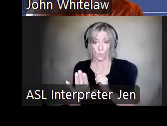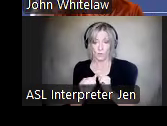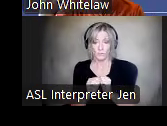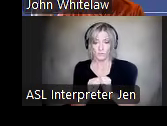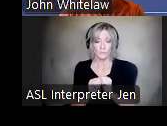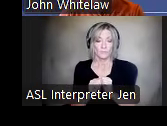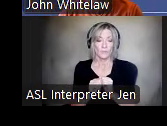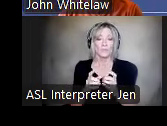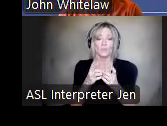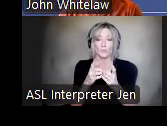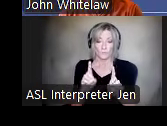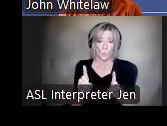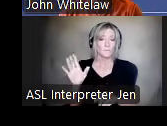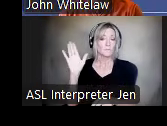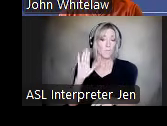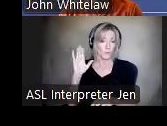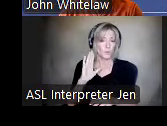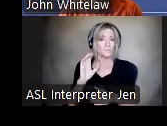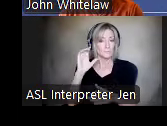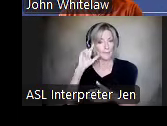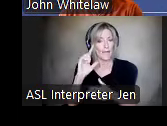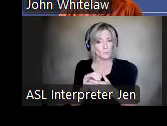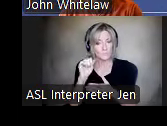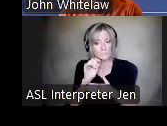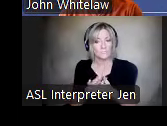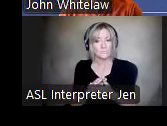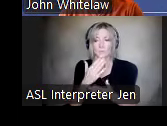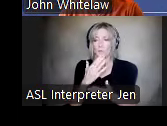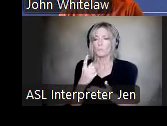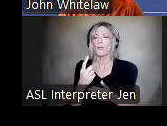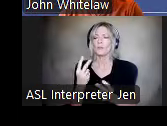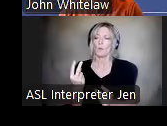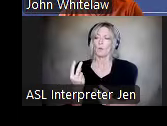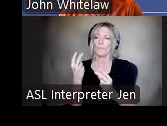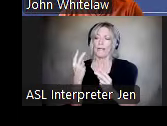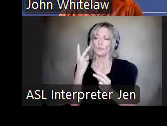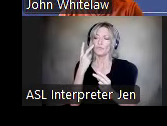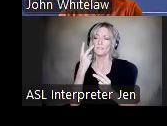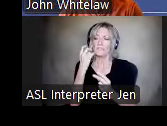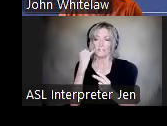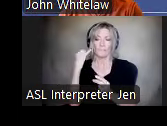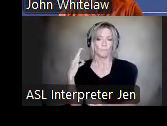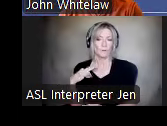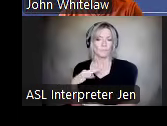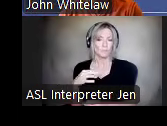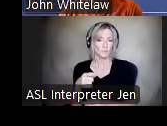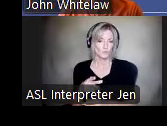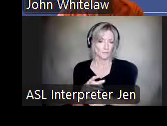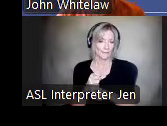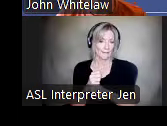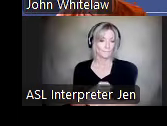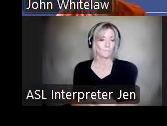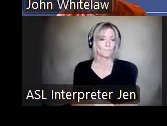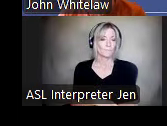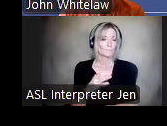former spouses are, that's a good one to look for benefits for. Next slide. And then I think